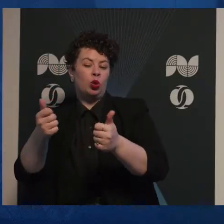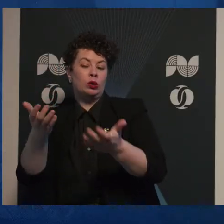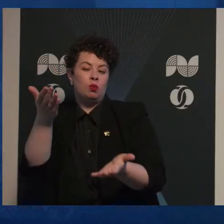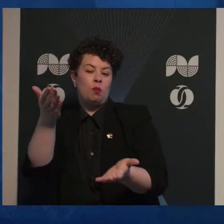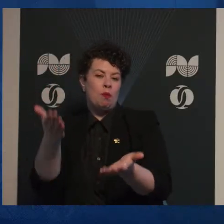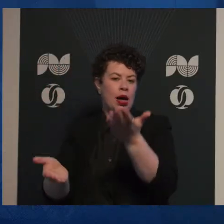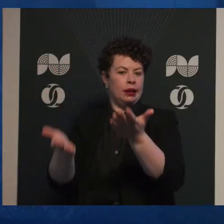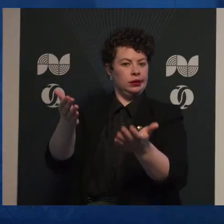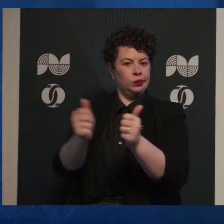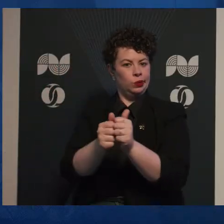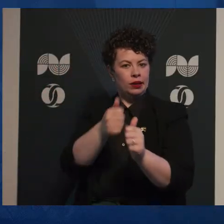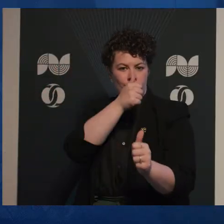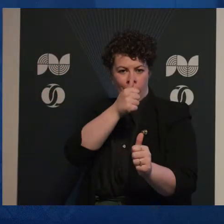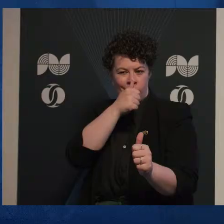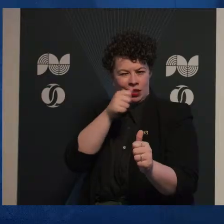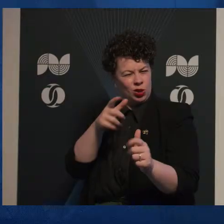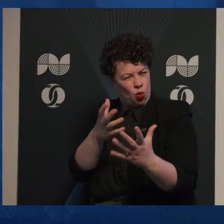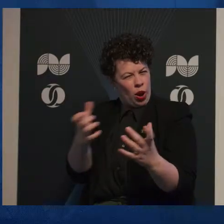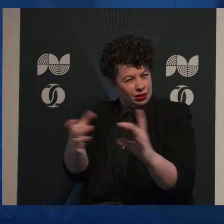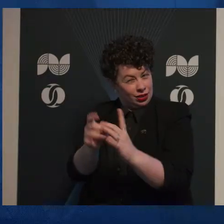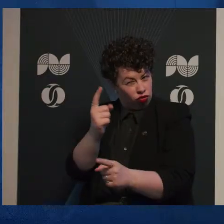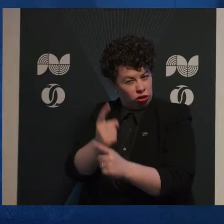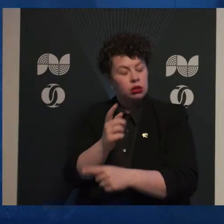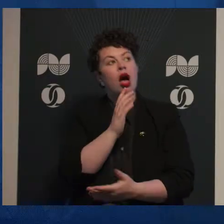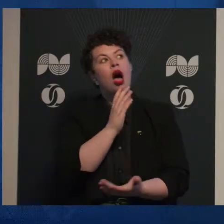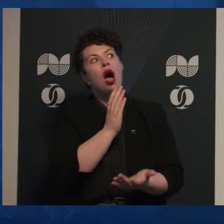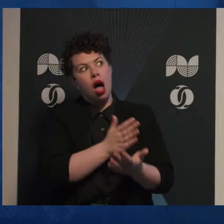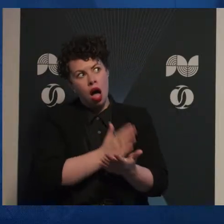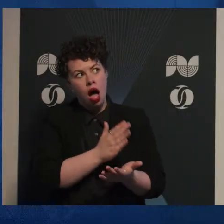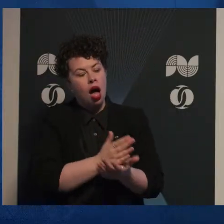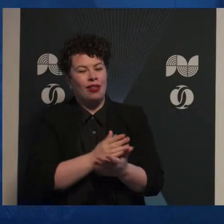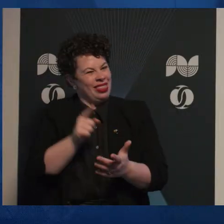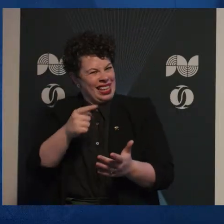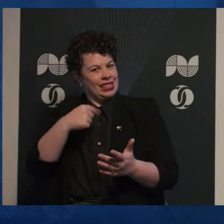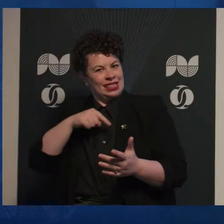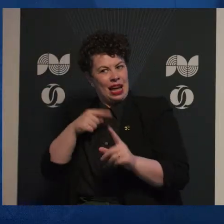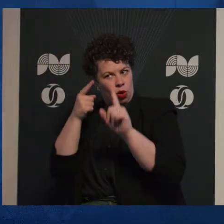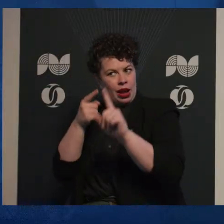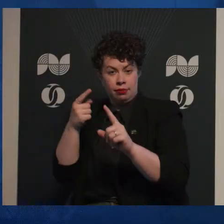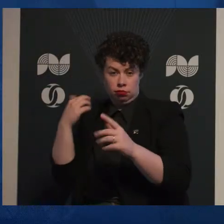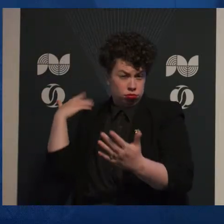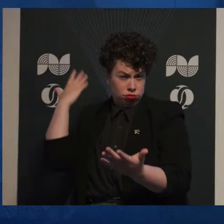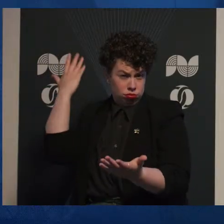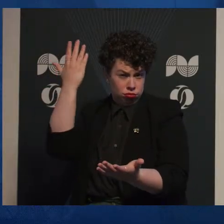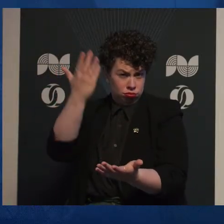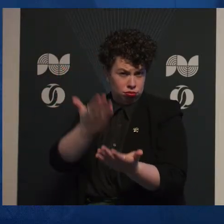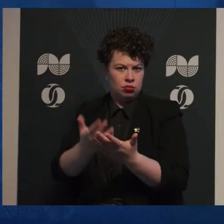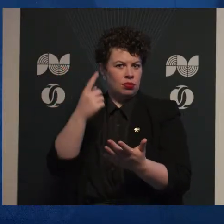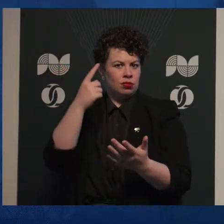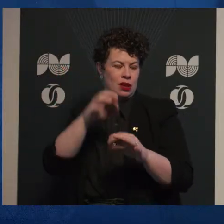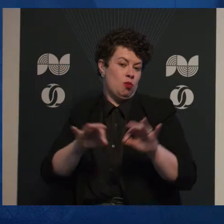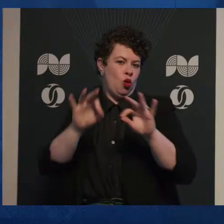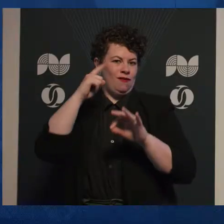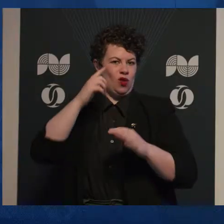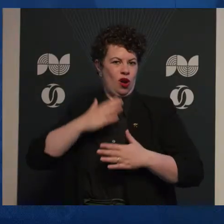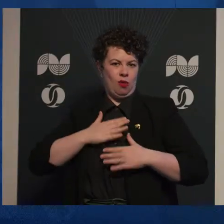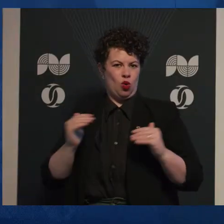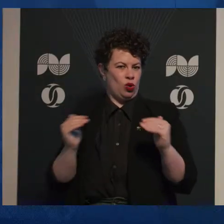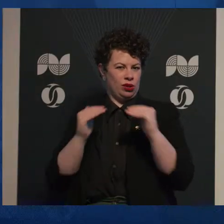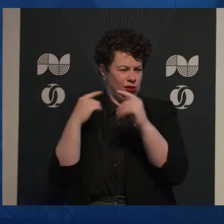private sector. And as I say, this agenda has always been important for the EBRD, but we think